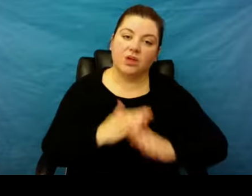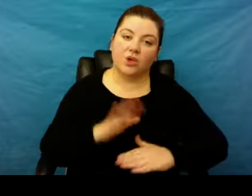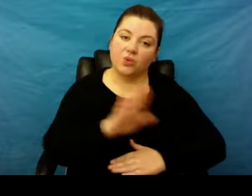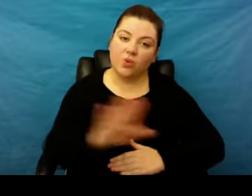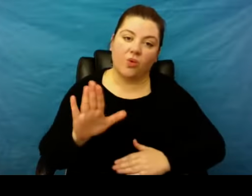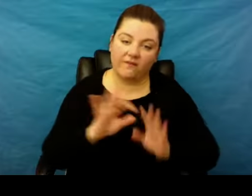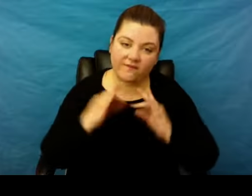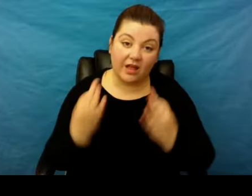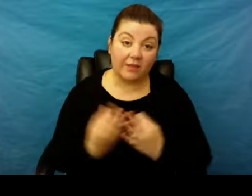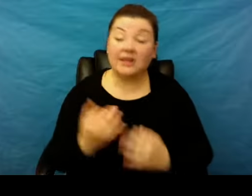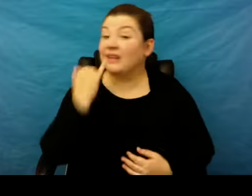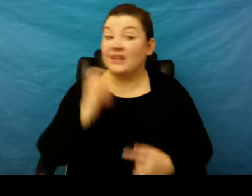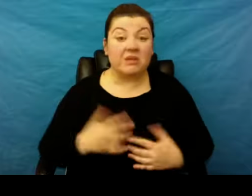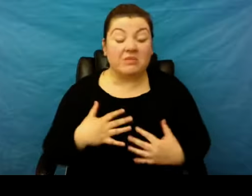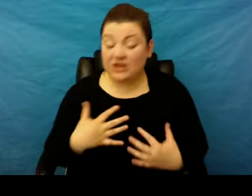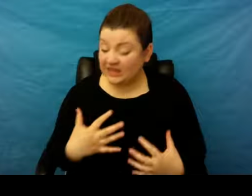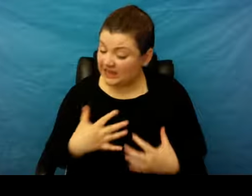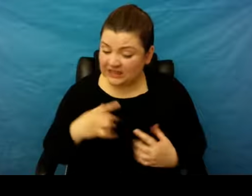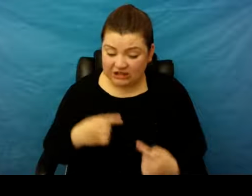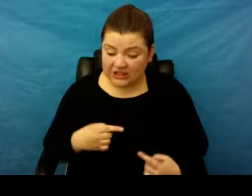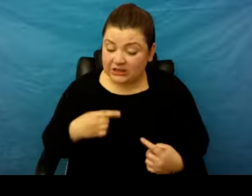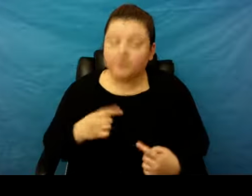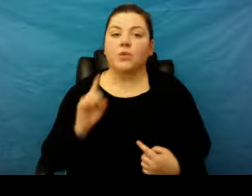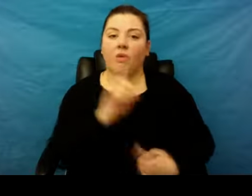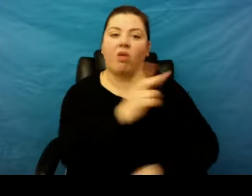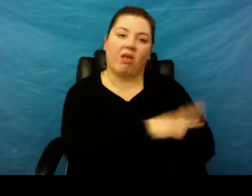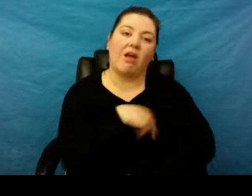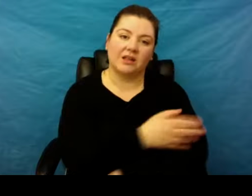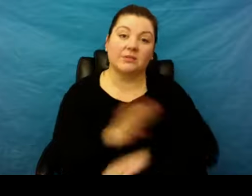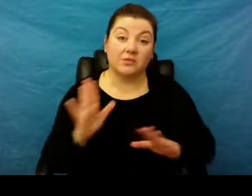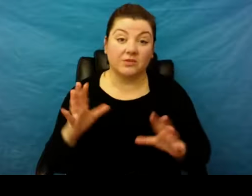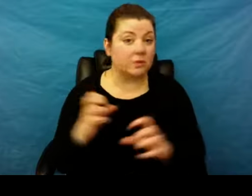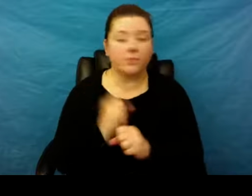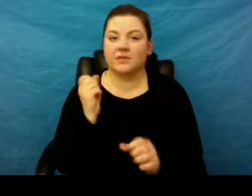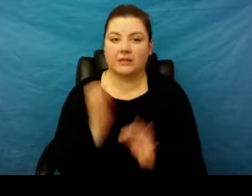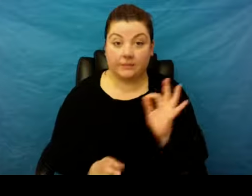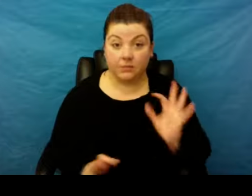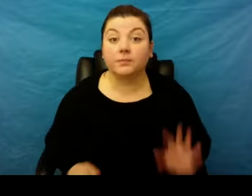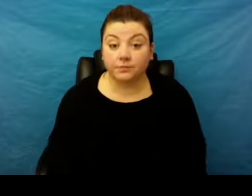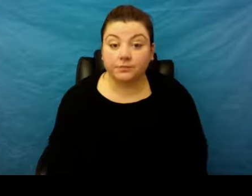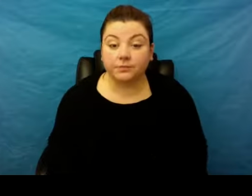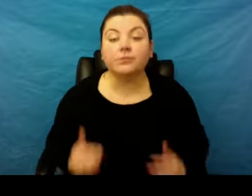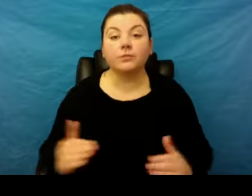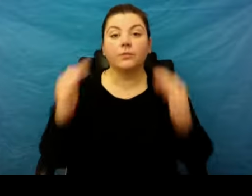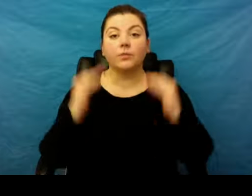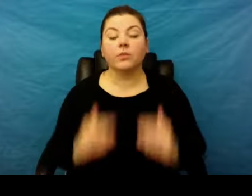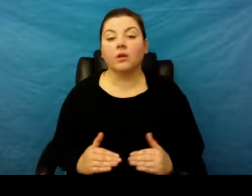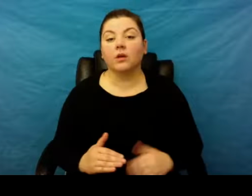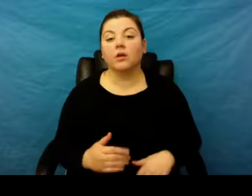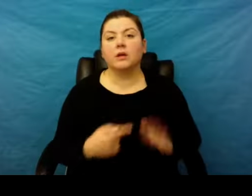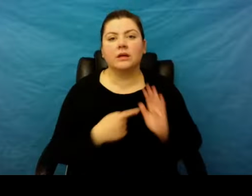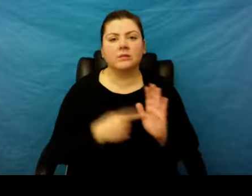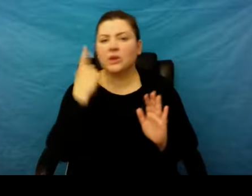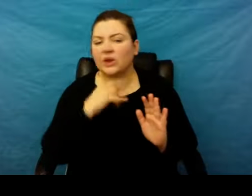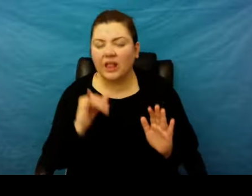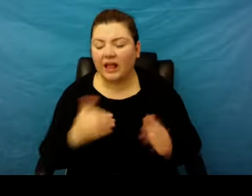If you're short of breath, go to the hospital. So we're just trying to make it as simple as possible. Mariana, what are the symptoms? What to do if you have